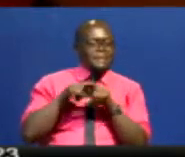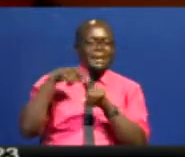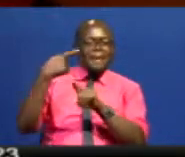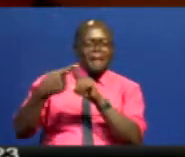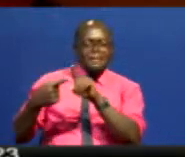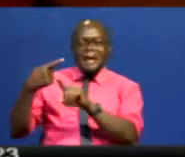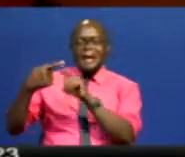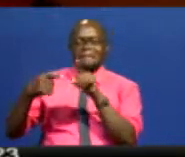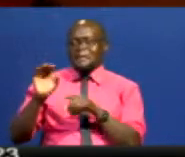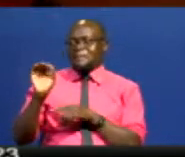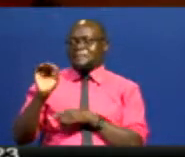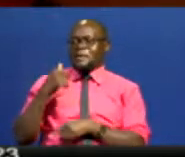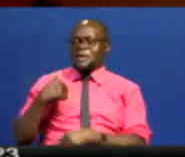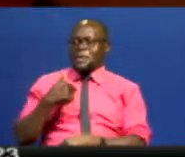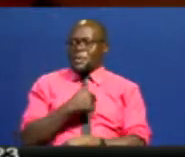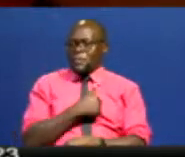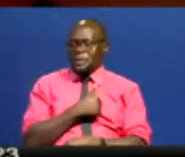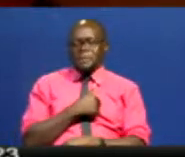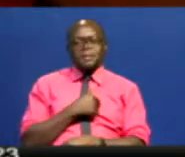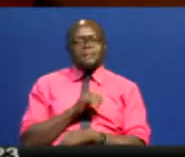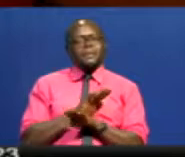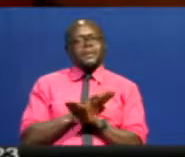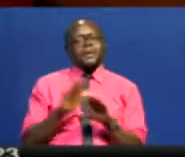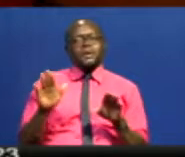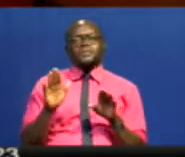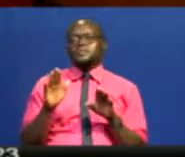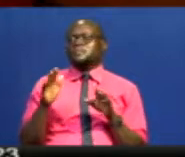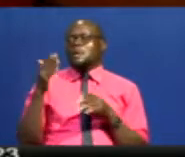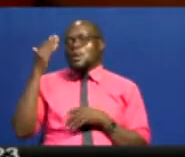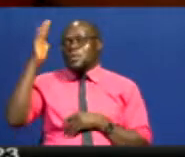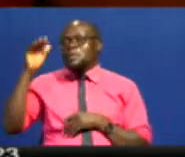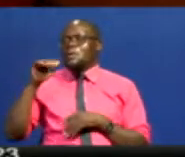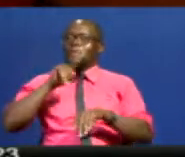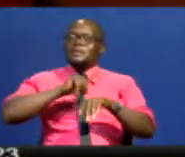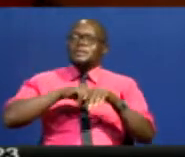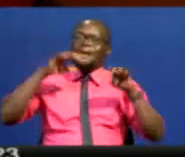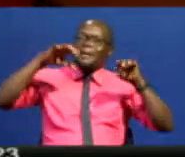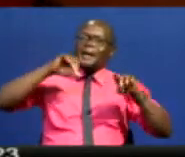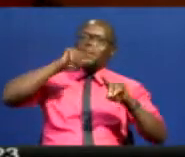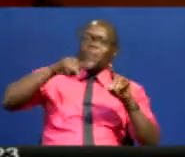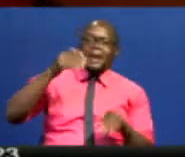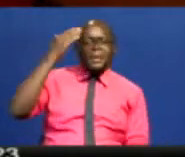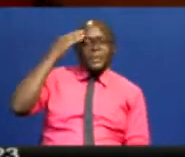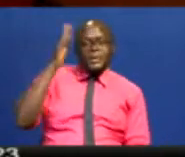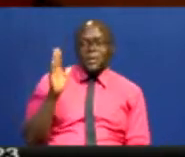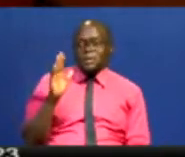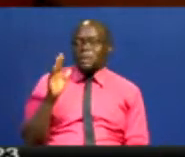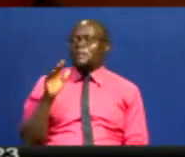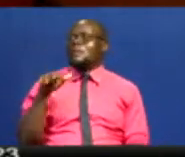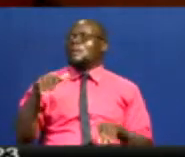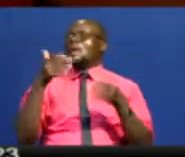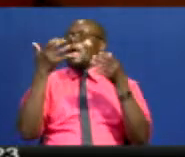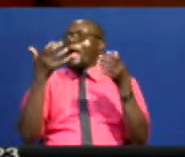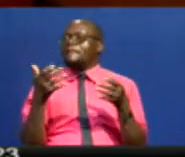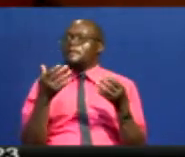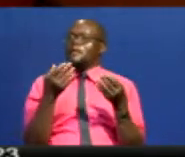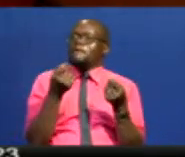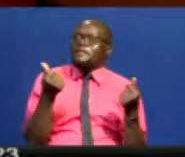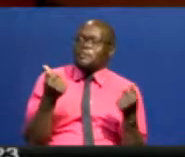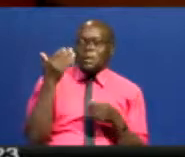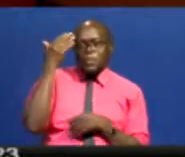because we are no longer able to predict the timing of the rain, the intensity of the rains,